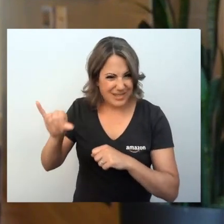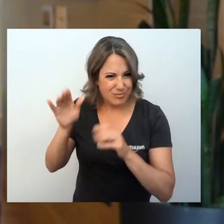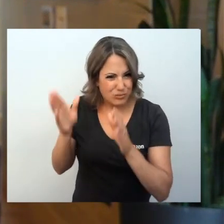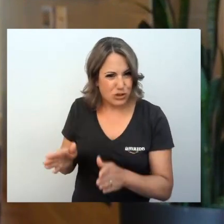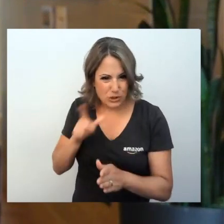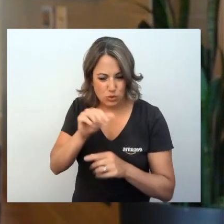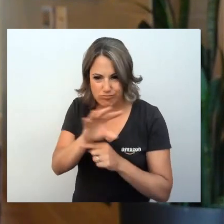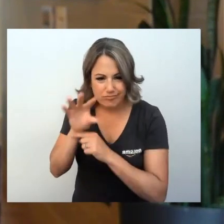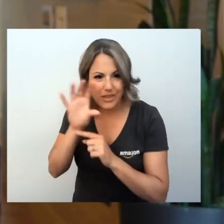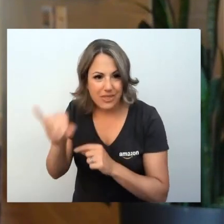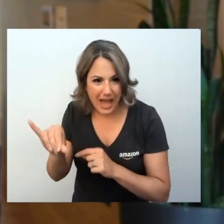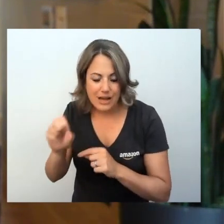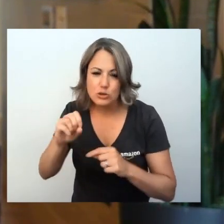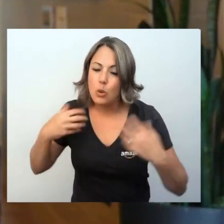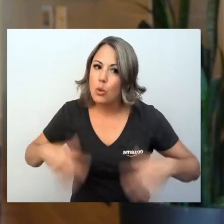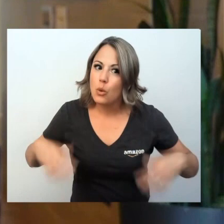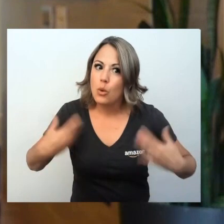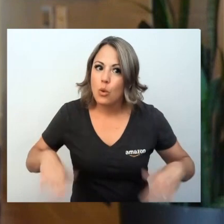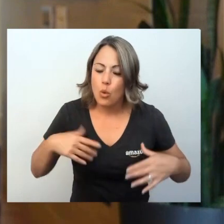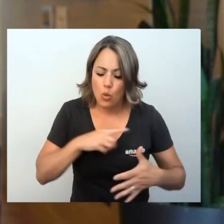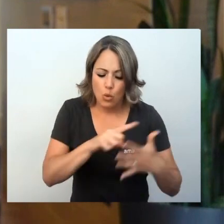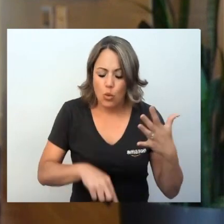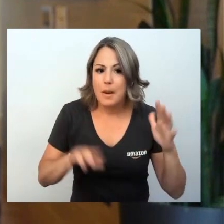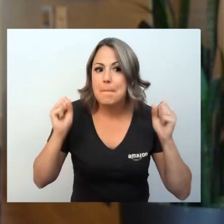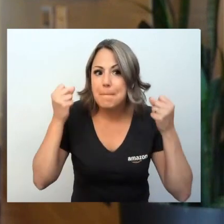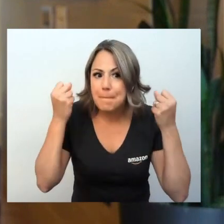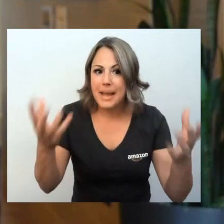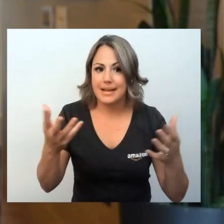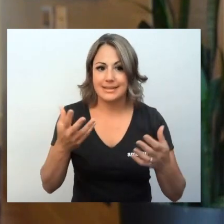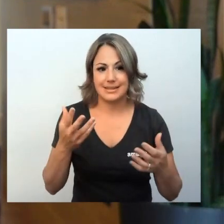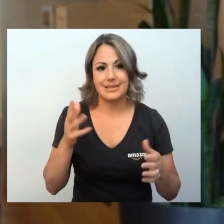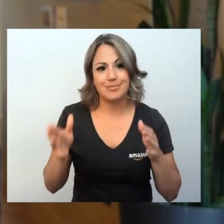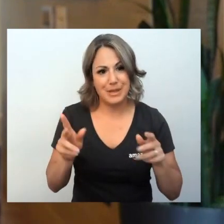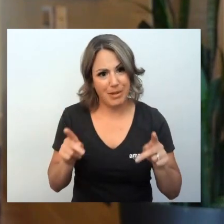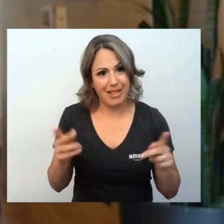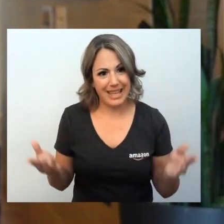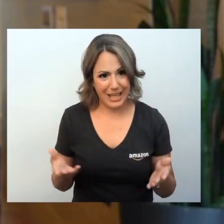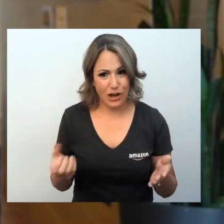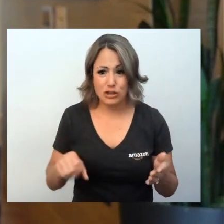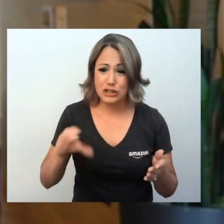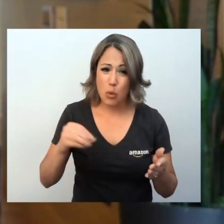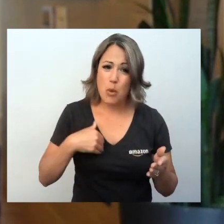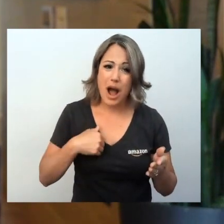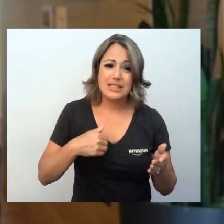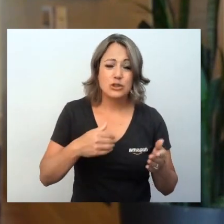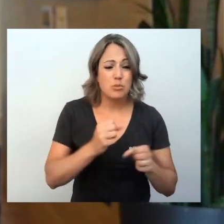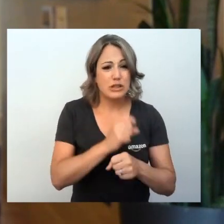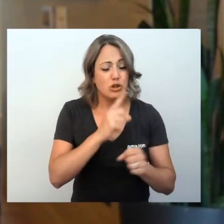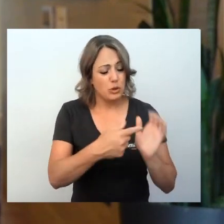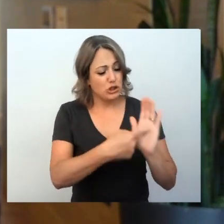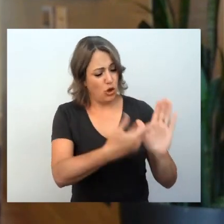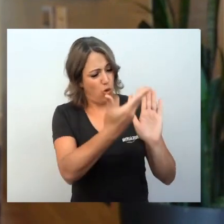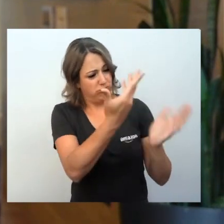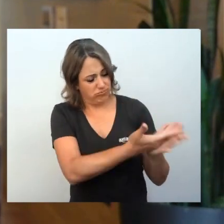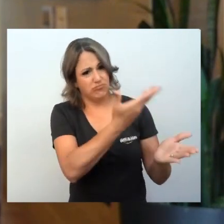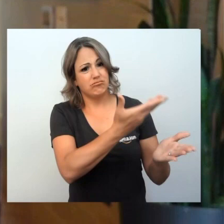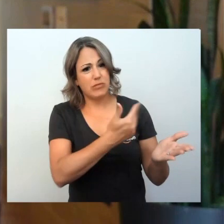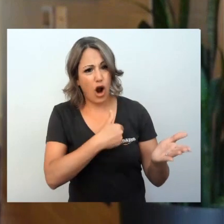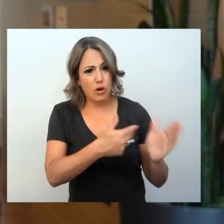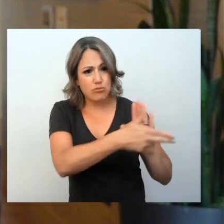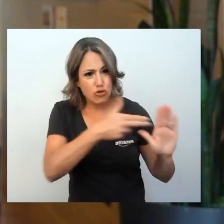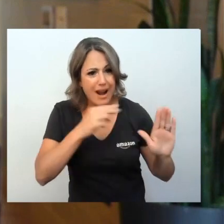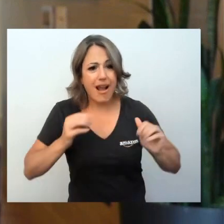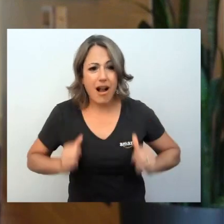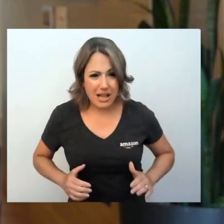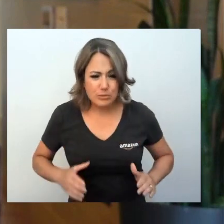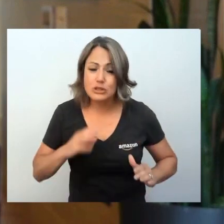team. And these are the kinds of brand activations that we work to have. We want to bring moments to our brands and moments to our customers that